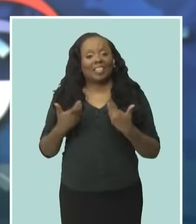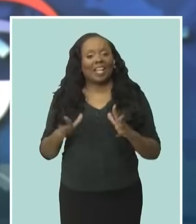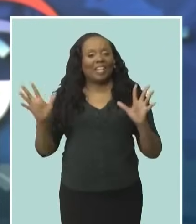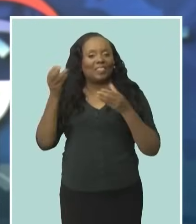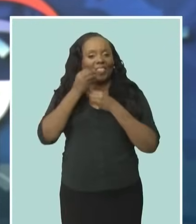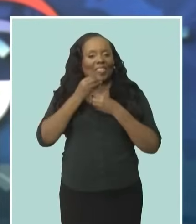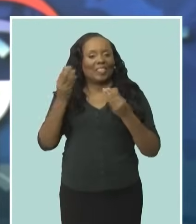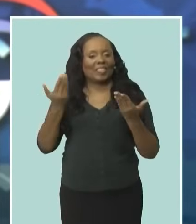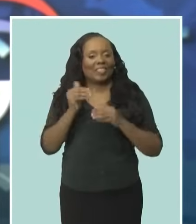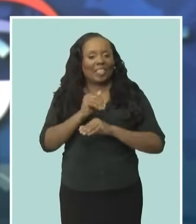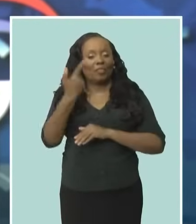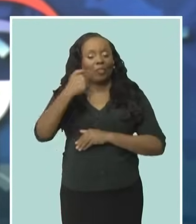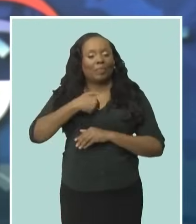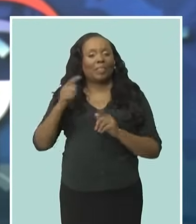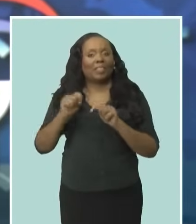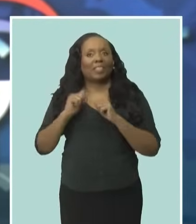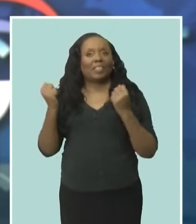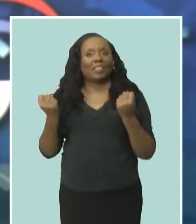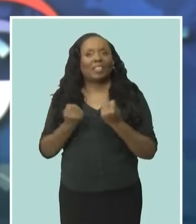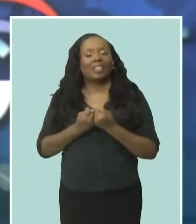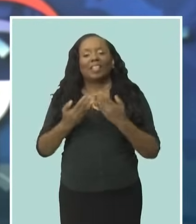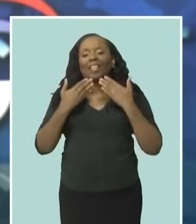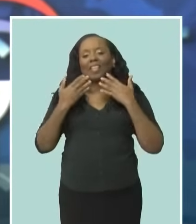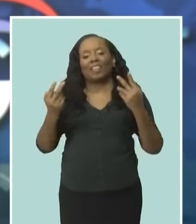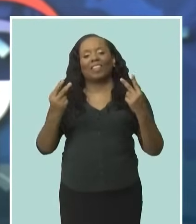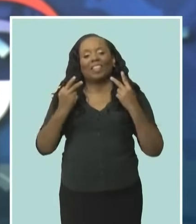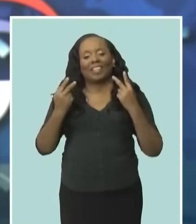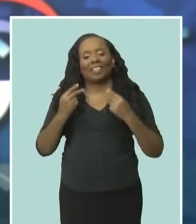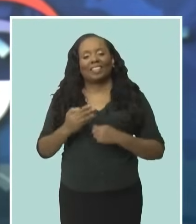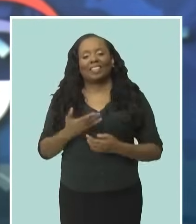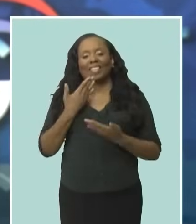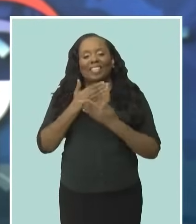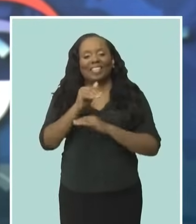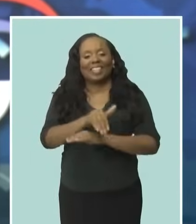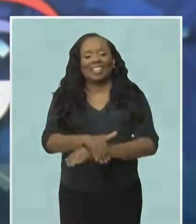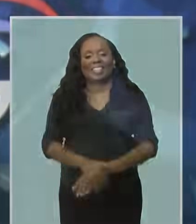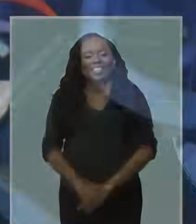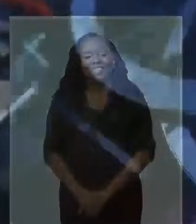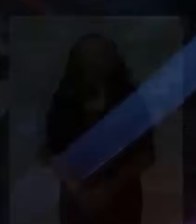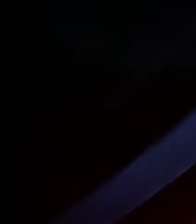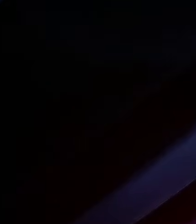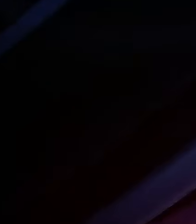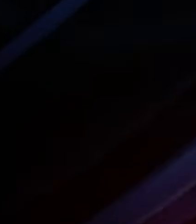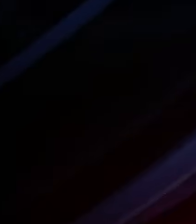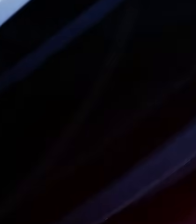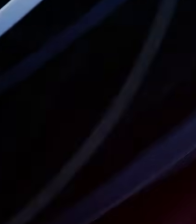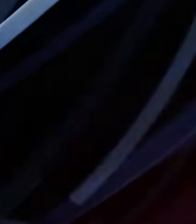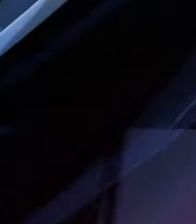news for tonight. On behalf of the entire team, thank you so much for tuning in. Good night.